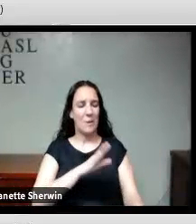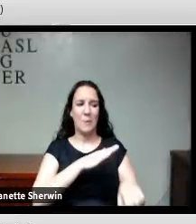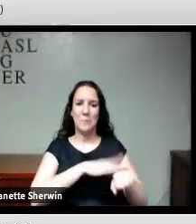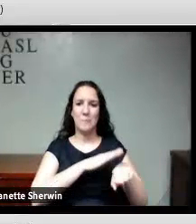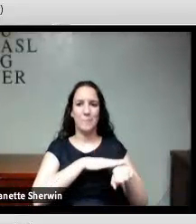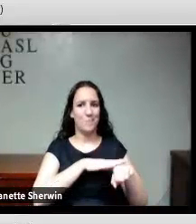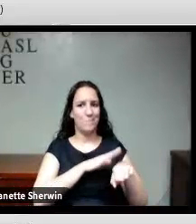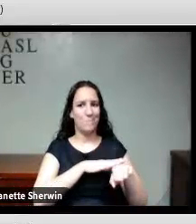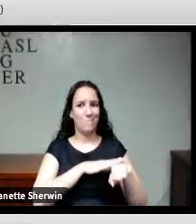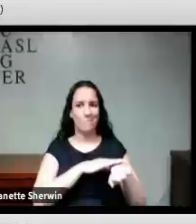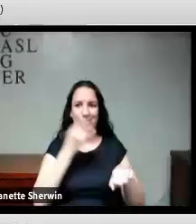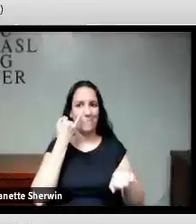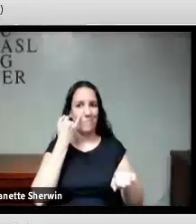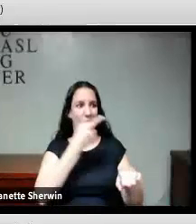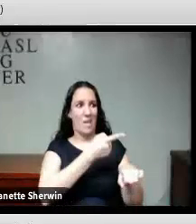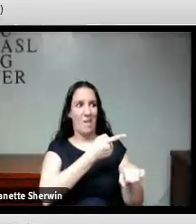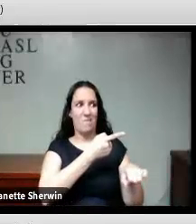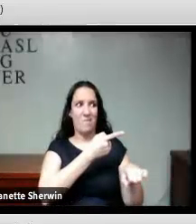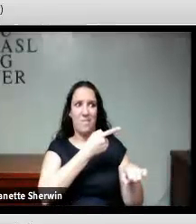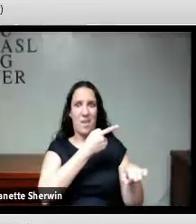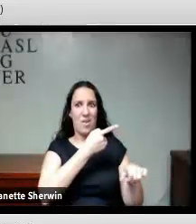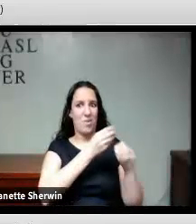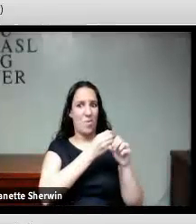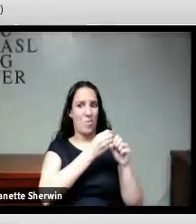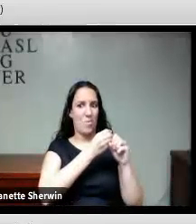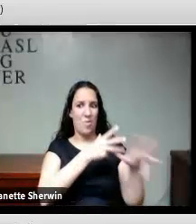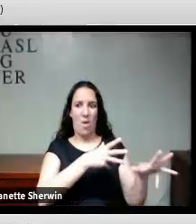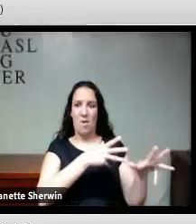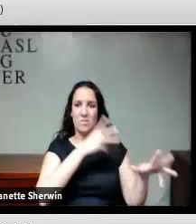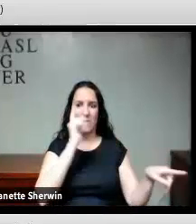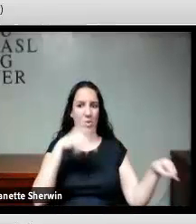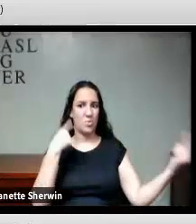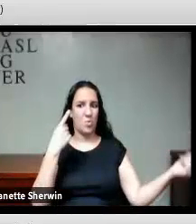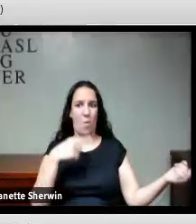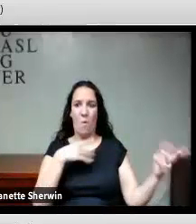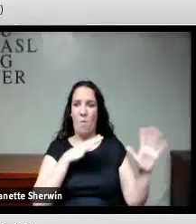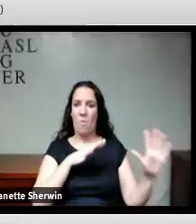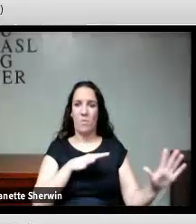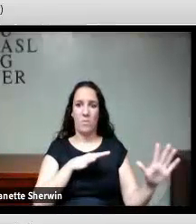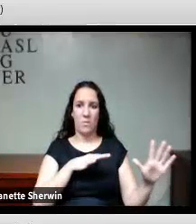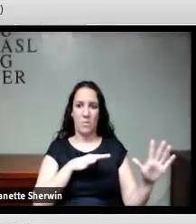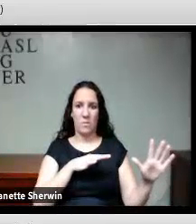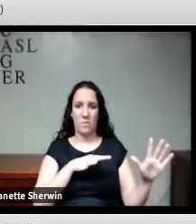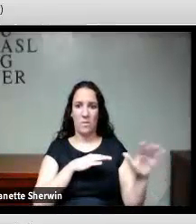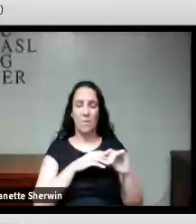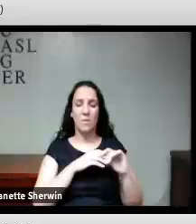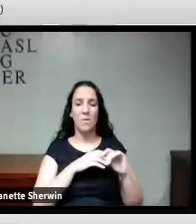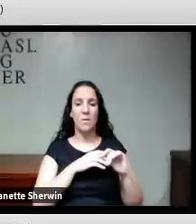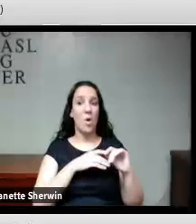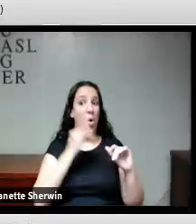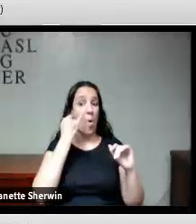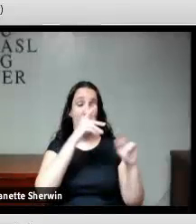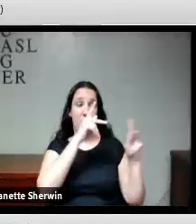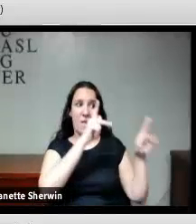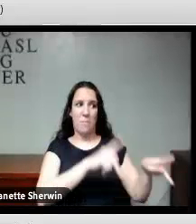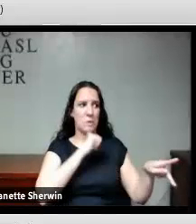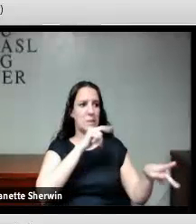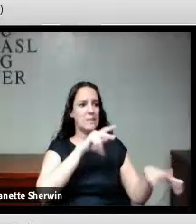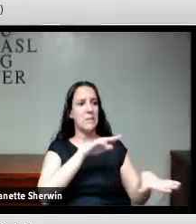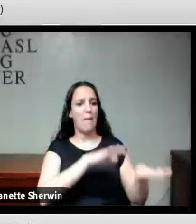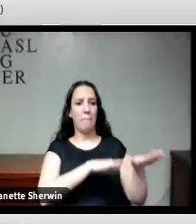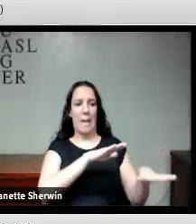is a time when somebody's totally out of control, and hopefully that is very rare. Yes, exactly, Lynn, or the imbalanced individual where you